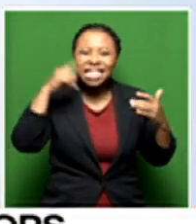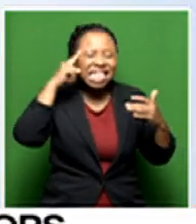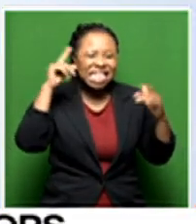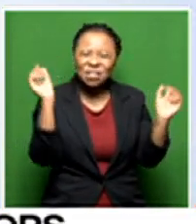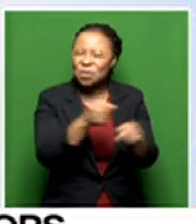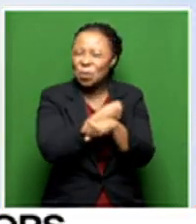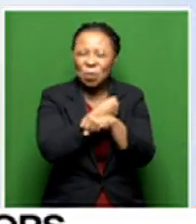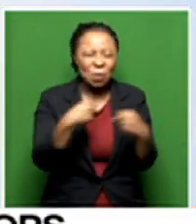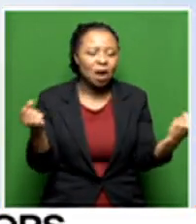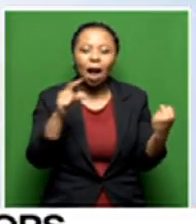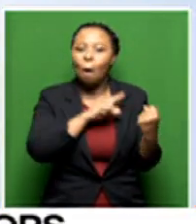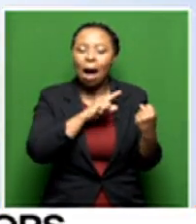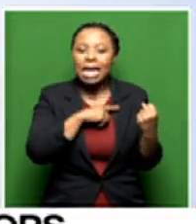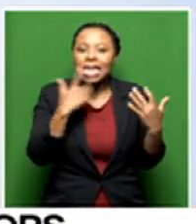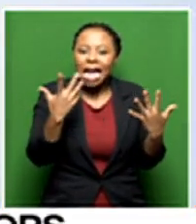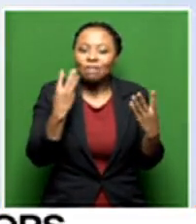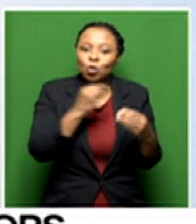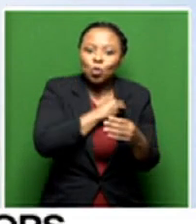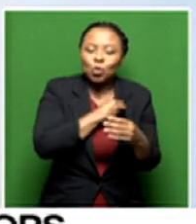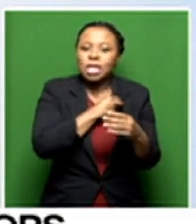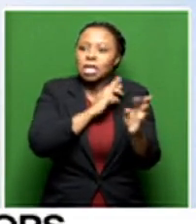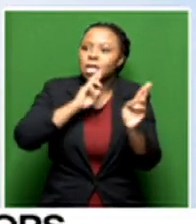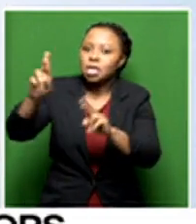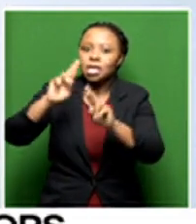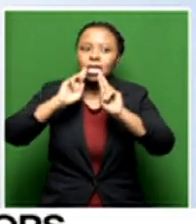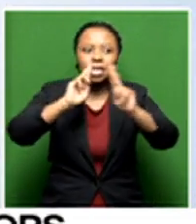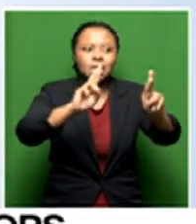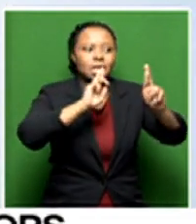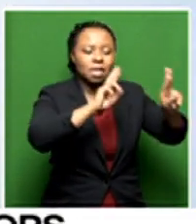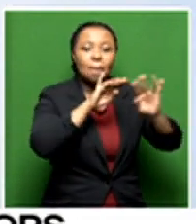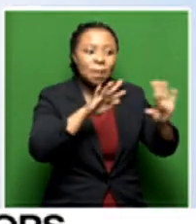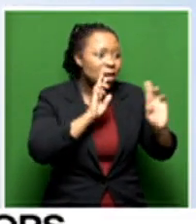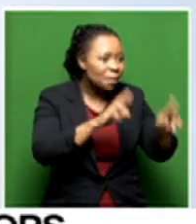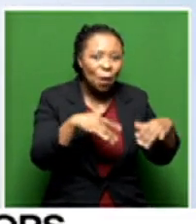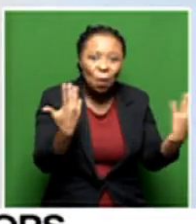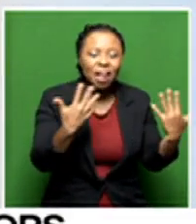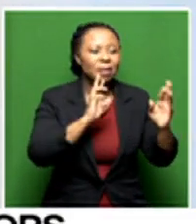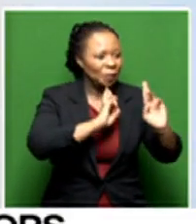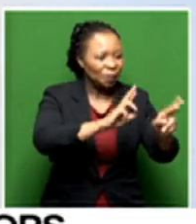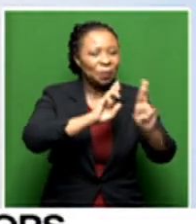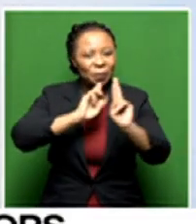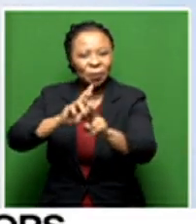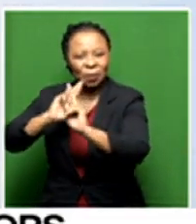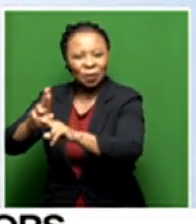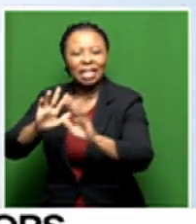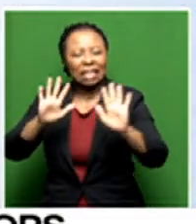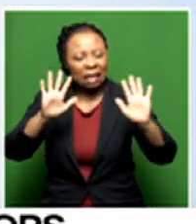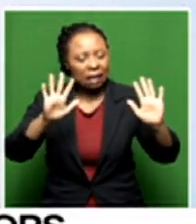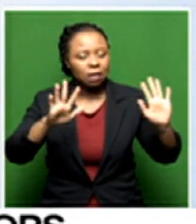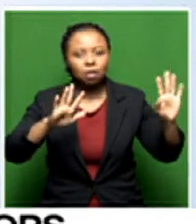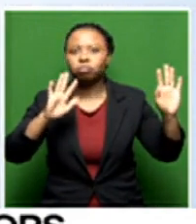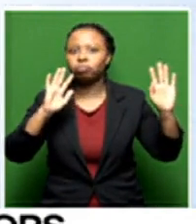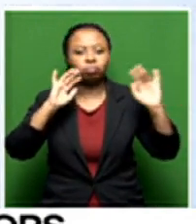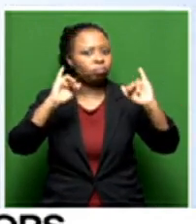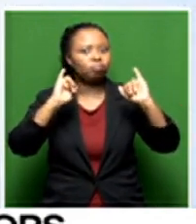sleep now because I have to at least try to respond to people that we haven't responded to, you know. Wow. So it's a big traffic. It's a